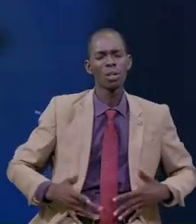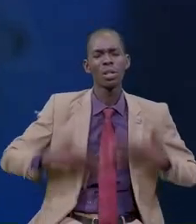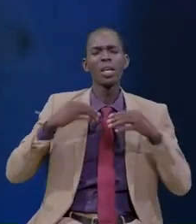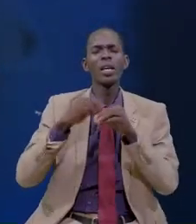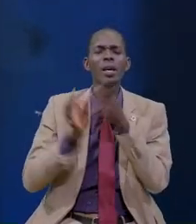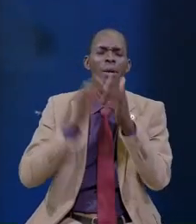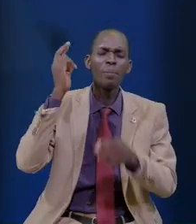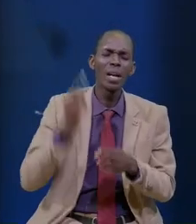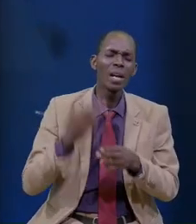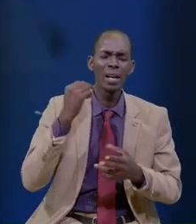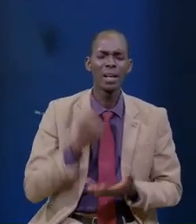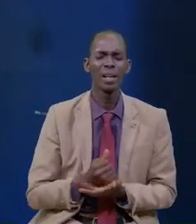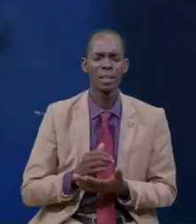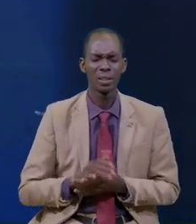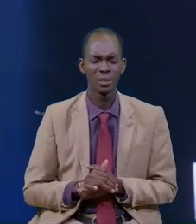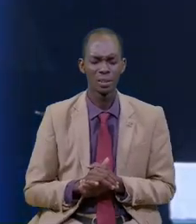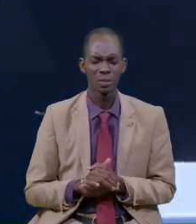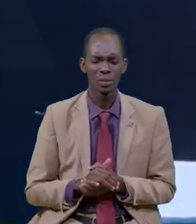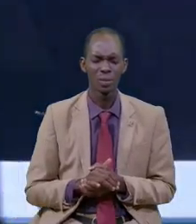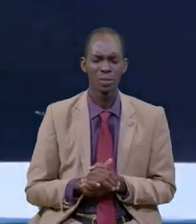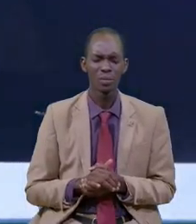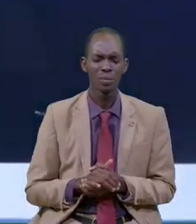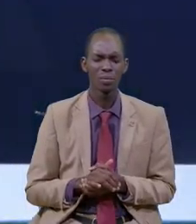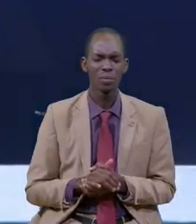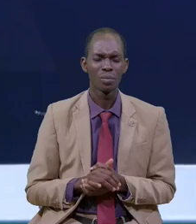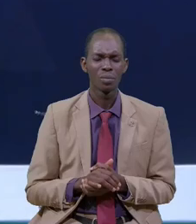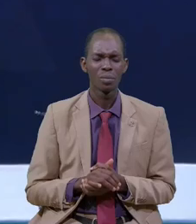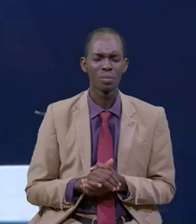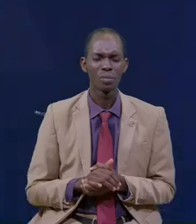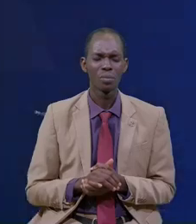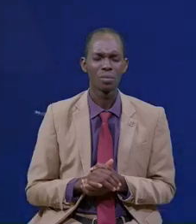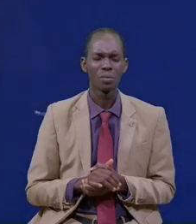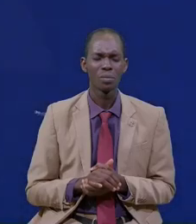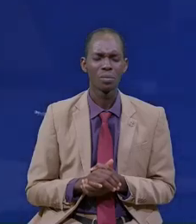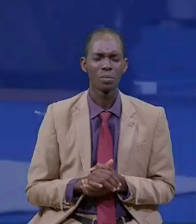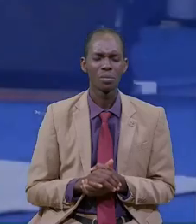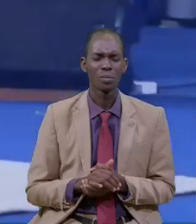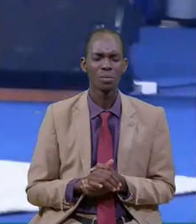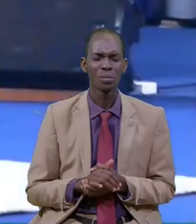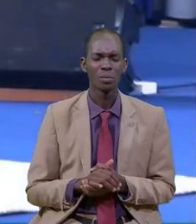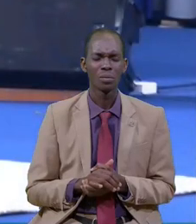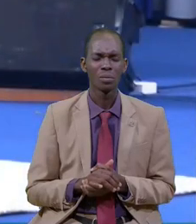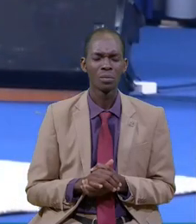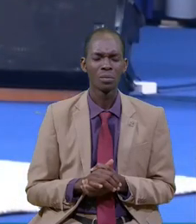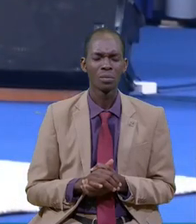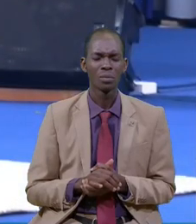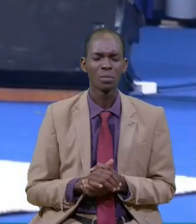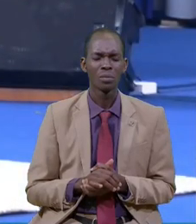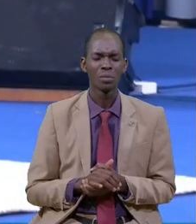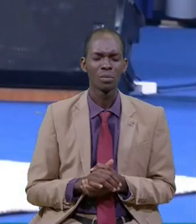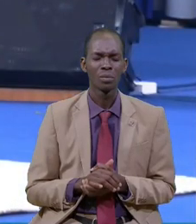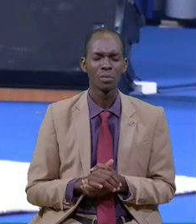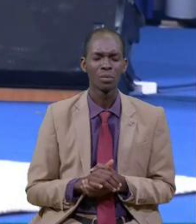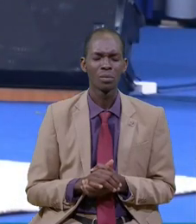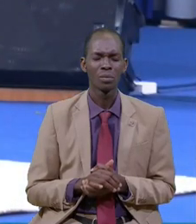Toute fatigue, épuisement, on marche, on peut, on est fatigué. Mais je prie que toute lassitude, le cœur qui sont